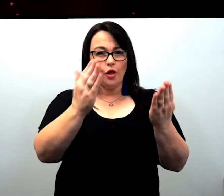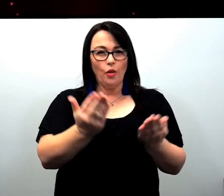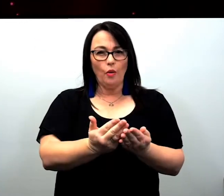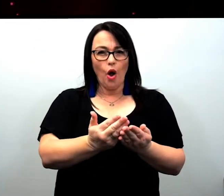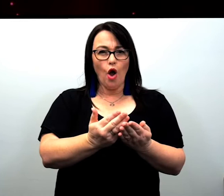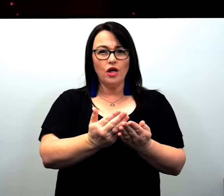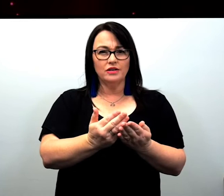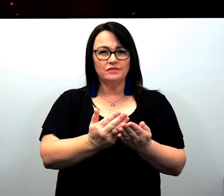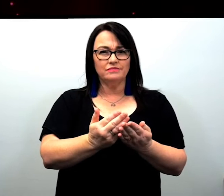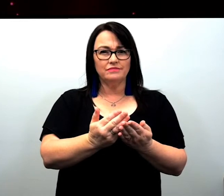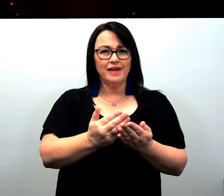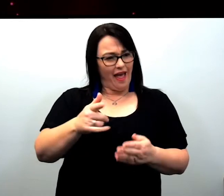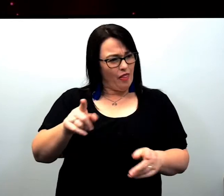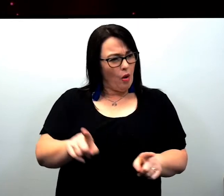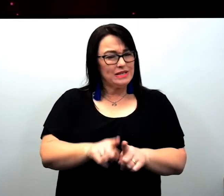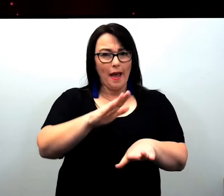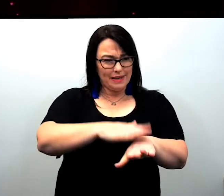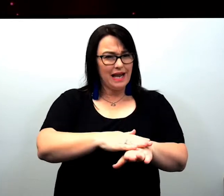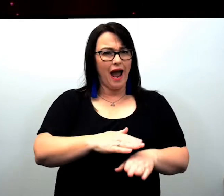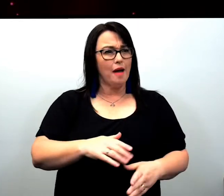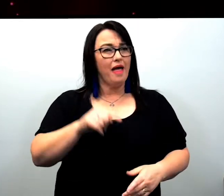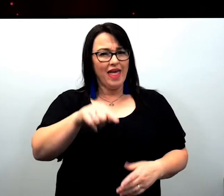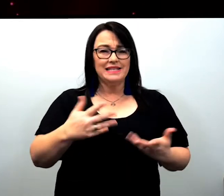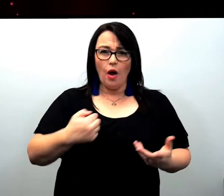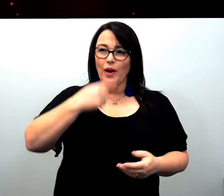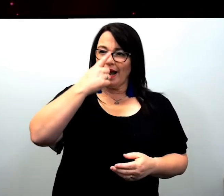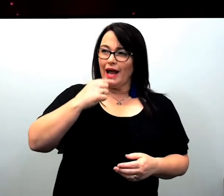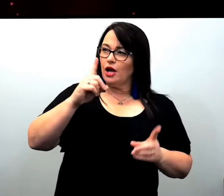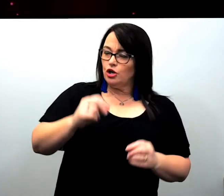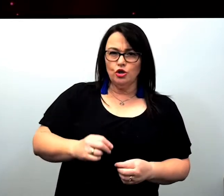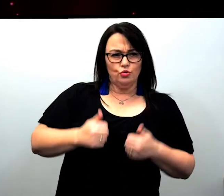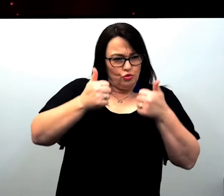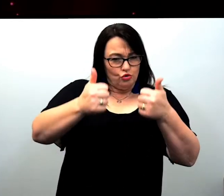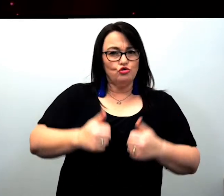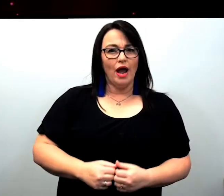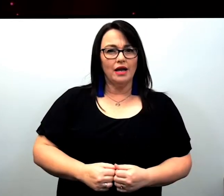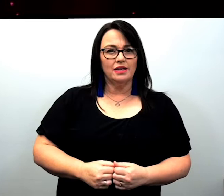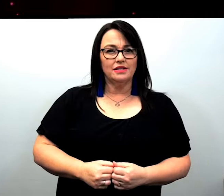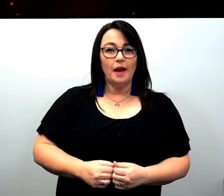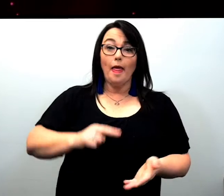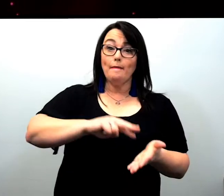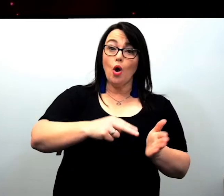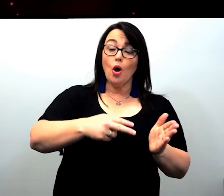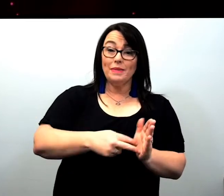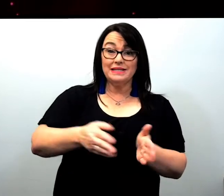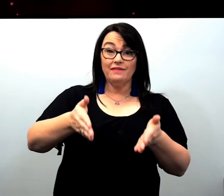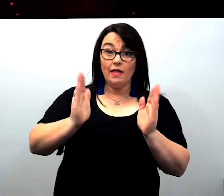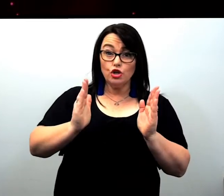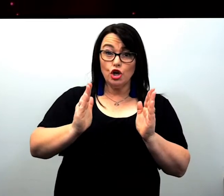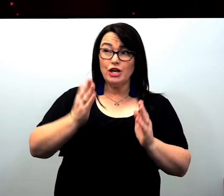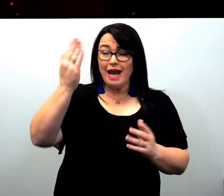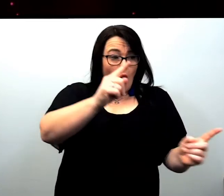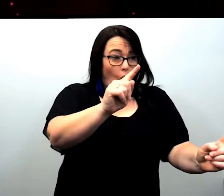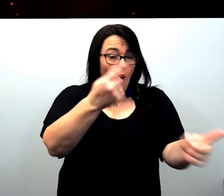one time. That's how we can do greater, even greater, is when the Spirit of God, the purpose of the church, we're called out to